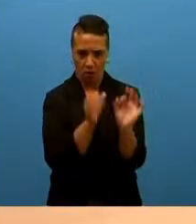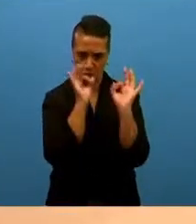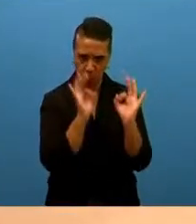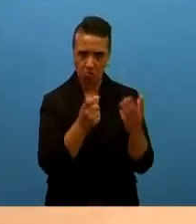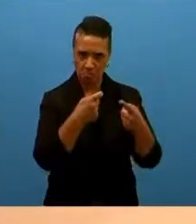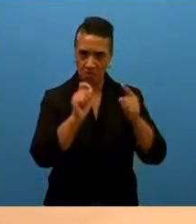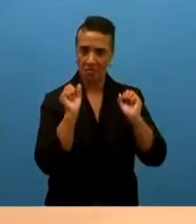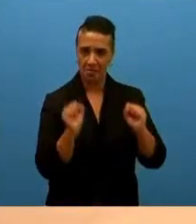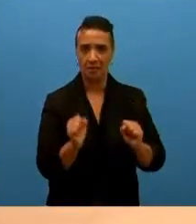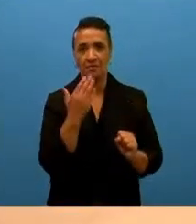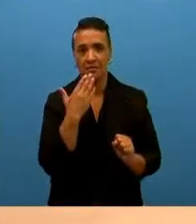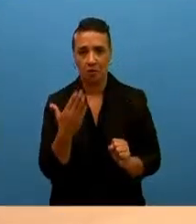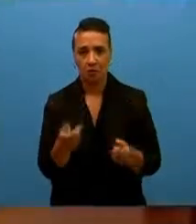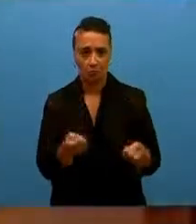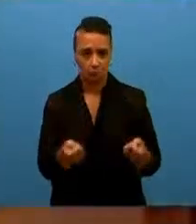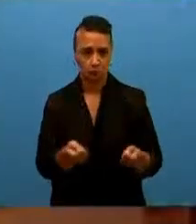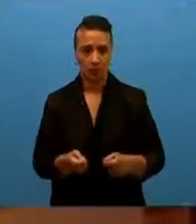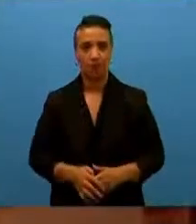Chair.